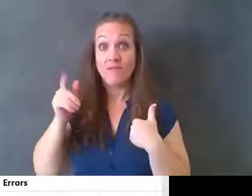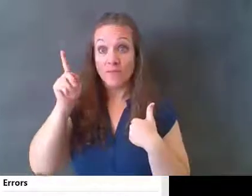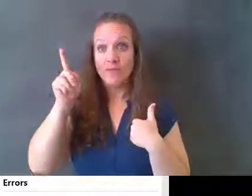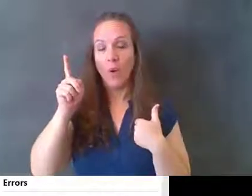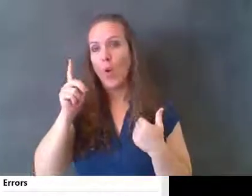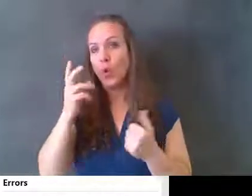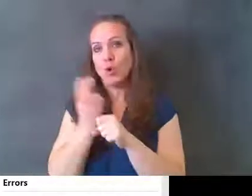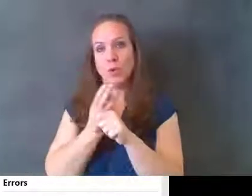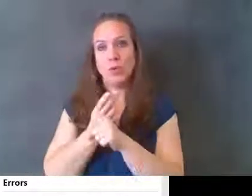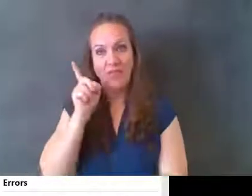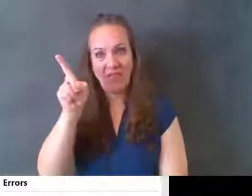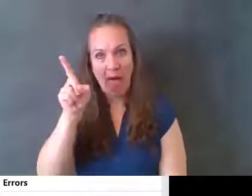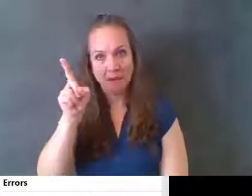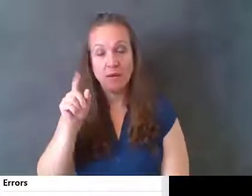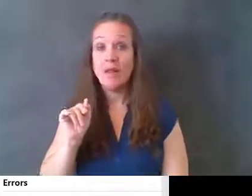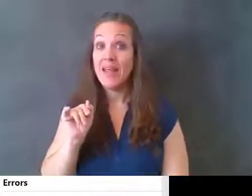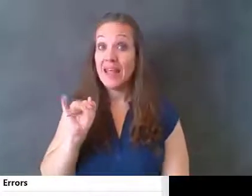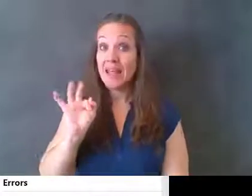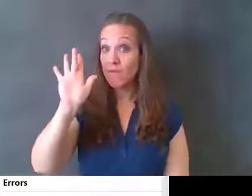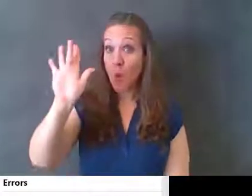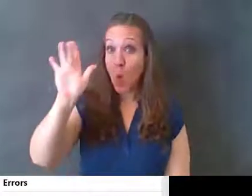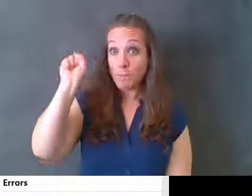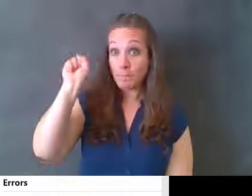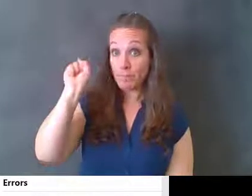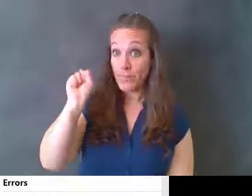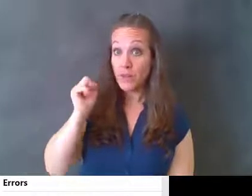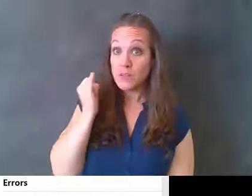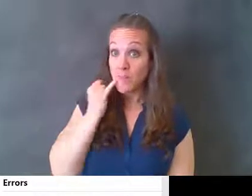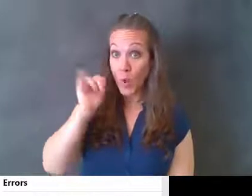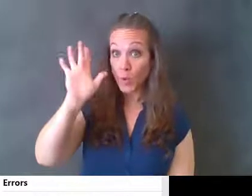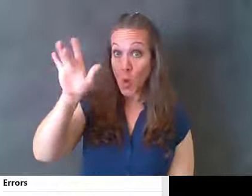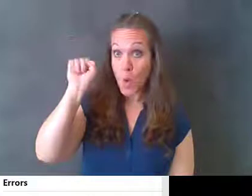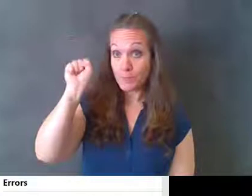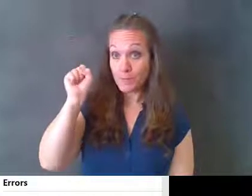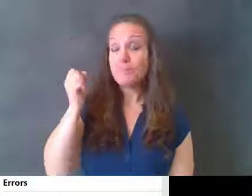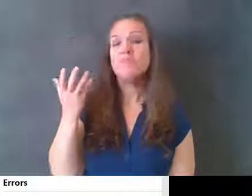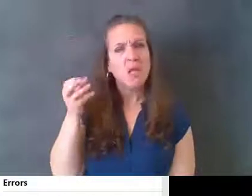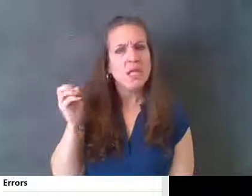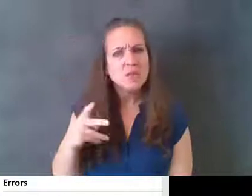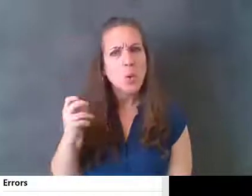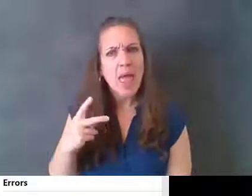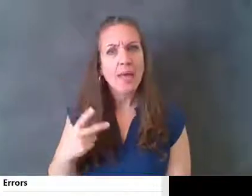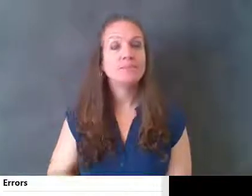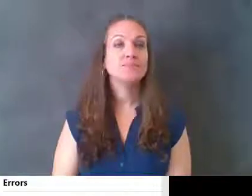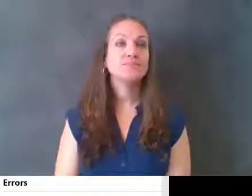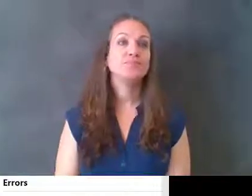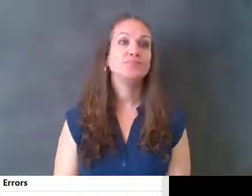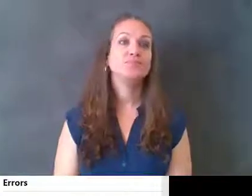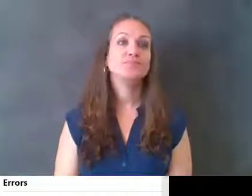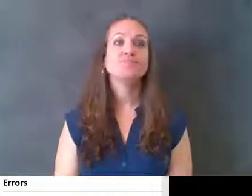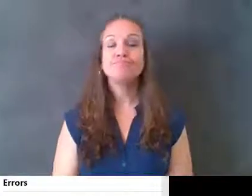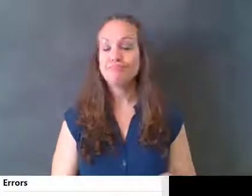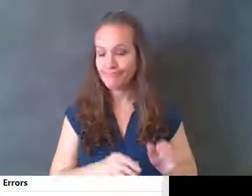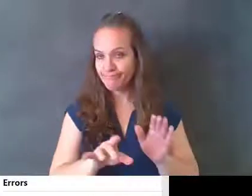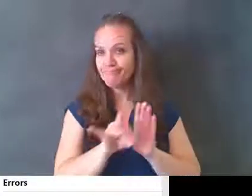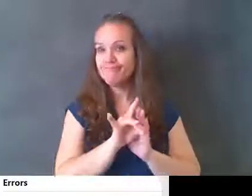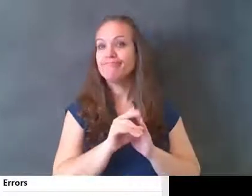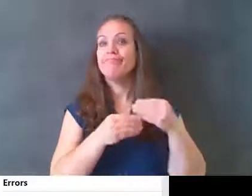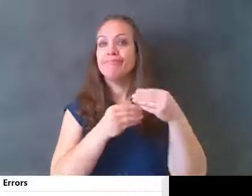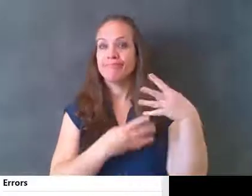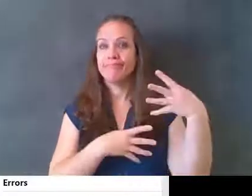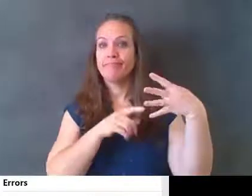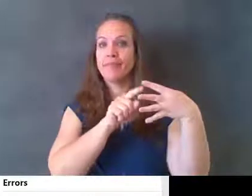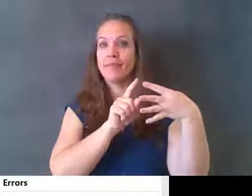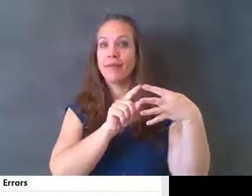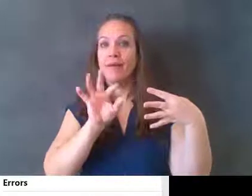PDF. But if not, that's okay. You can go, so I'm going to go File. And remember, this